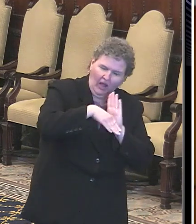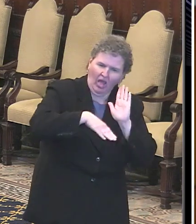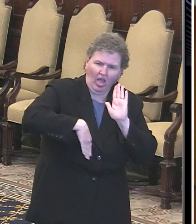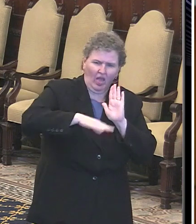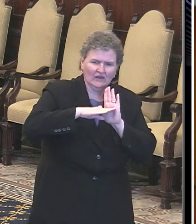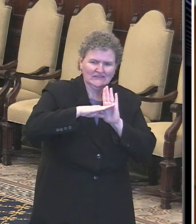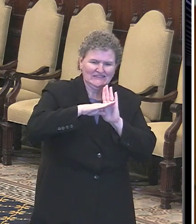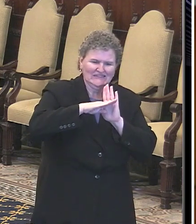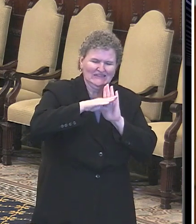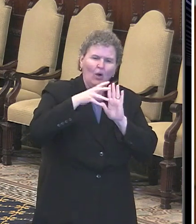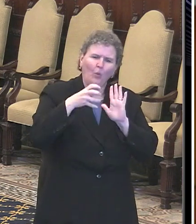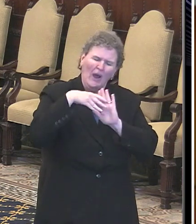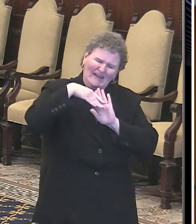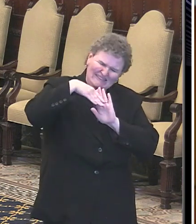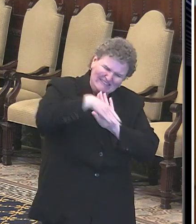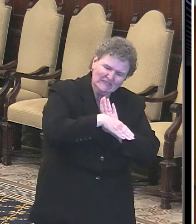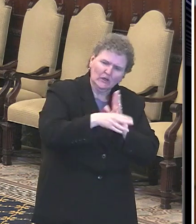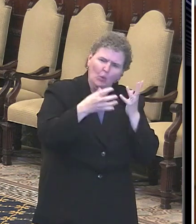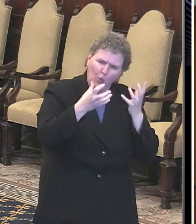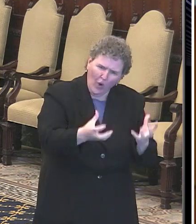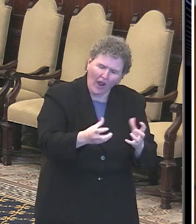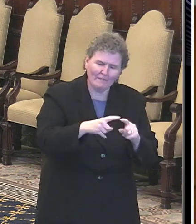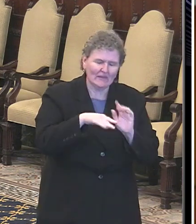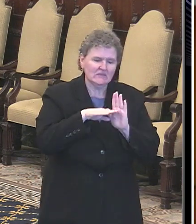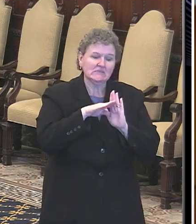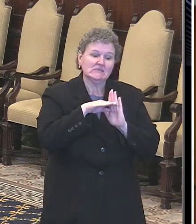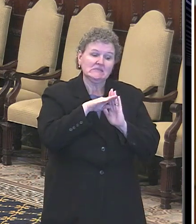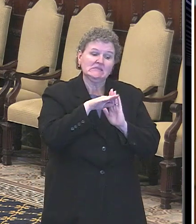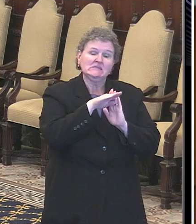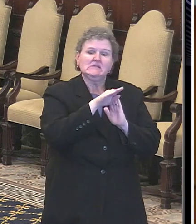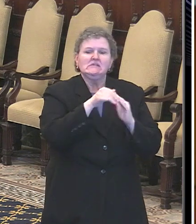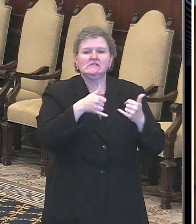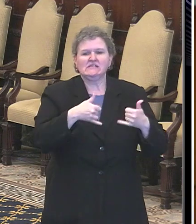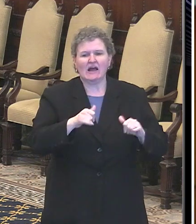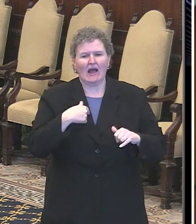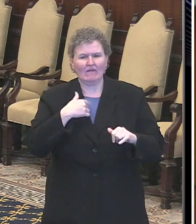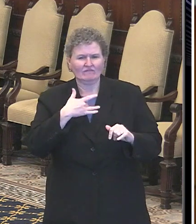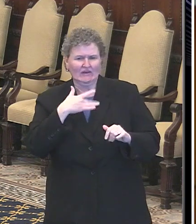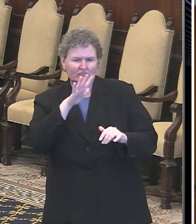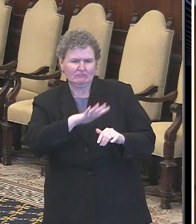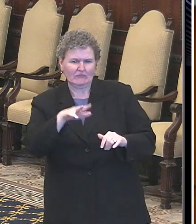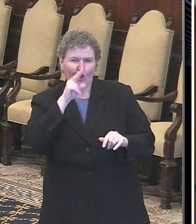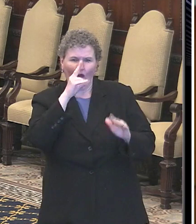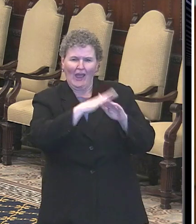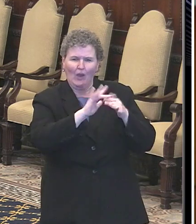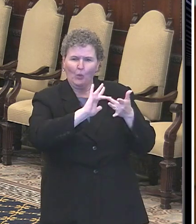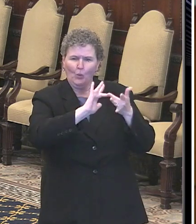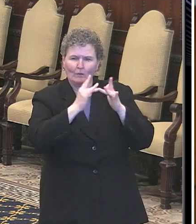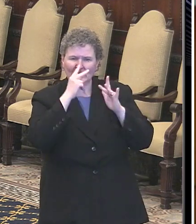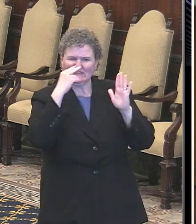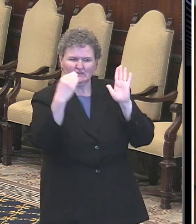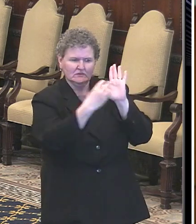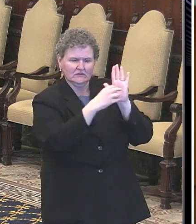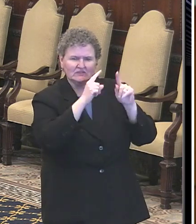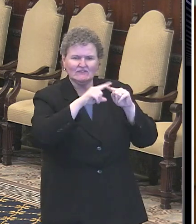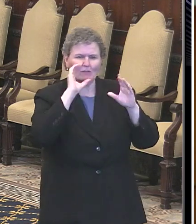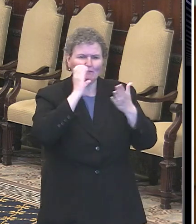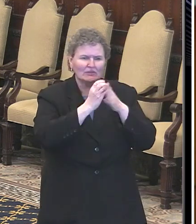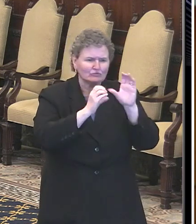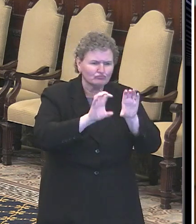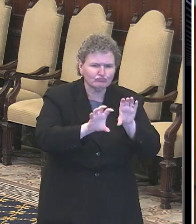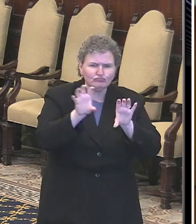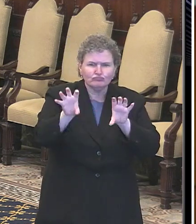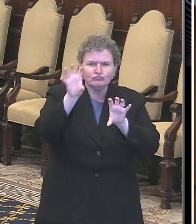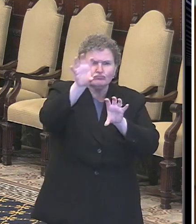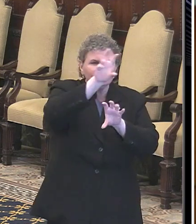like it to be. If you want to get the overall sense of that, just look at the website. We have a graph there that you can see to follow the overall trends. We're continuing